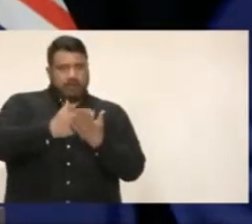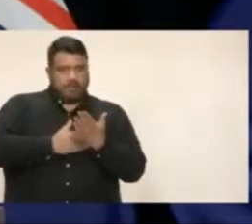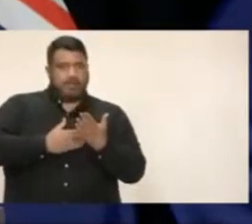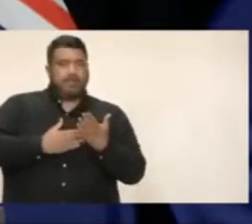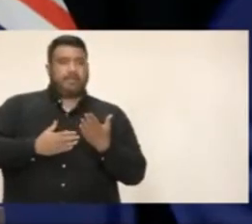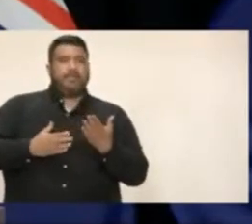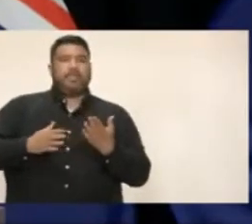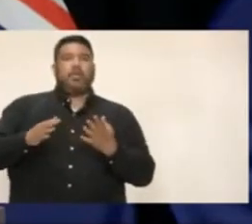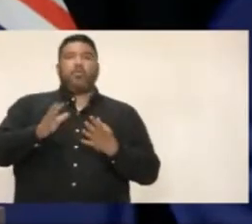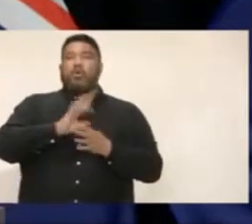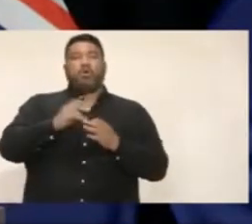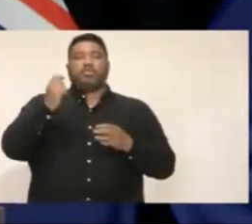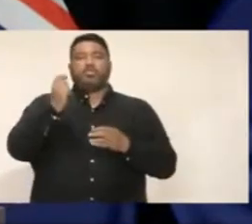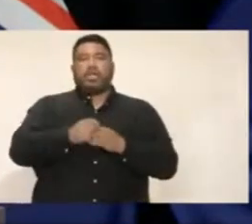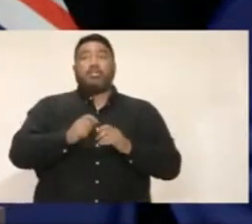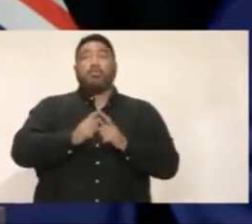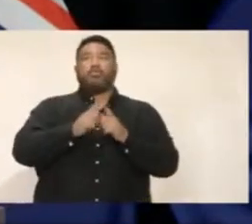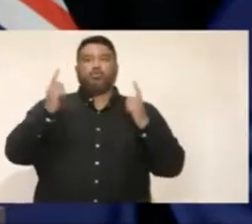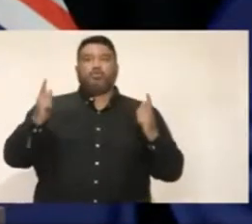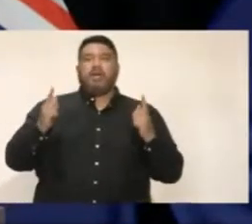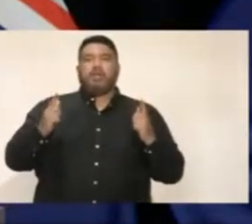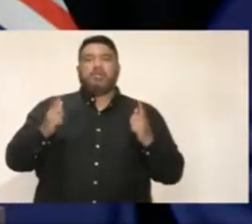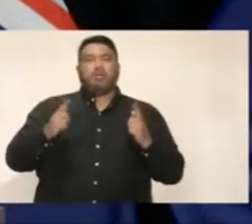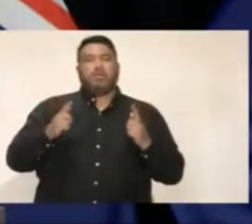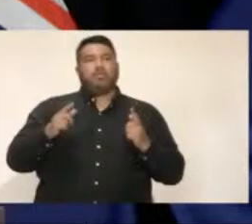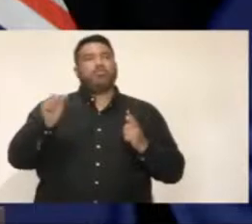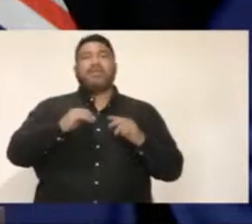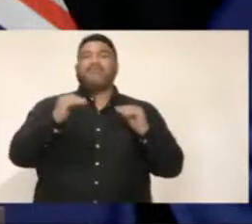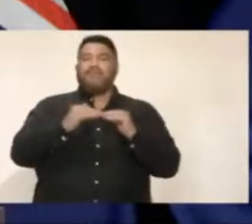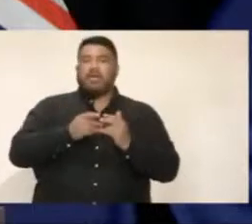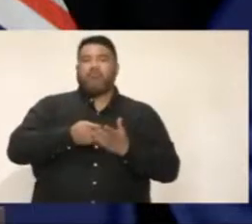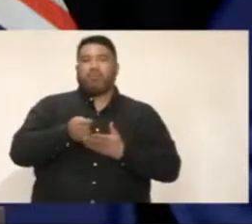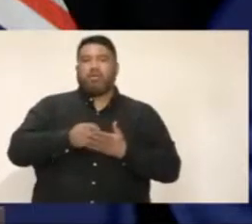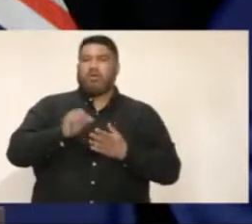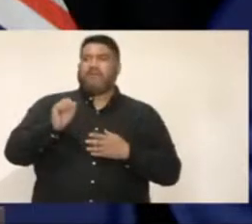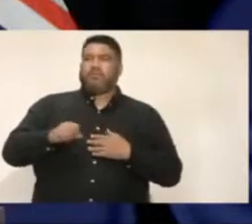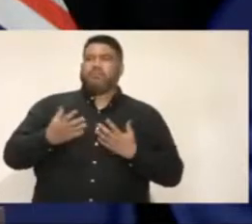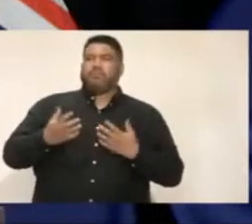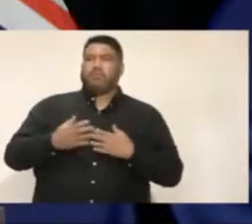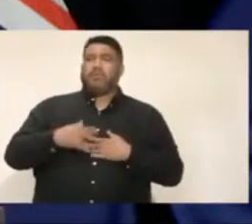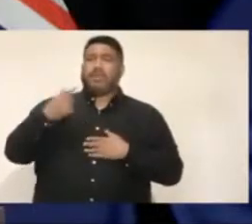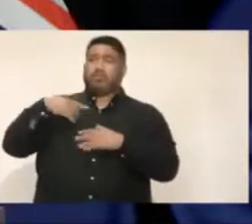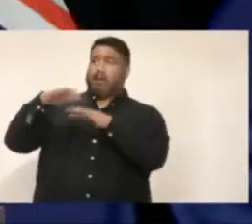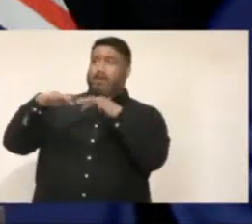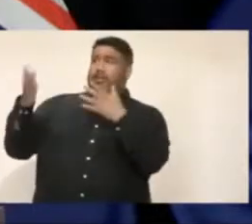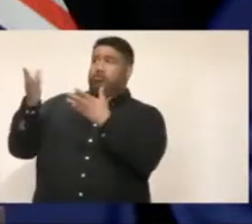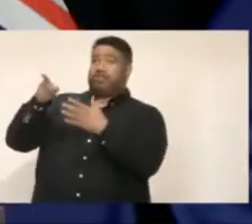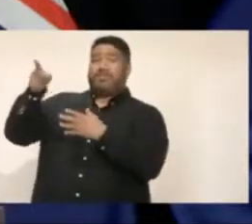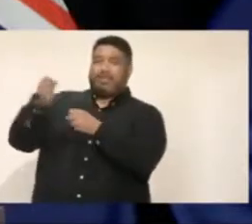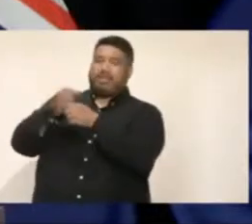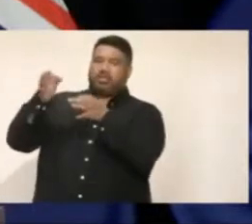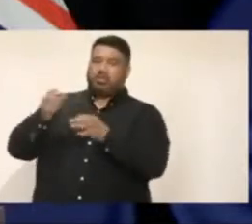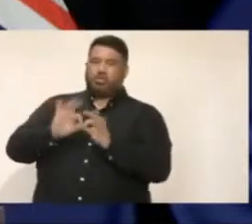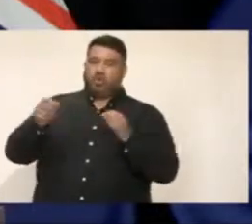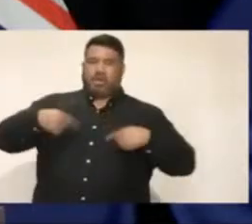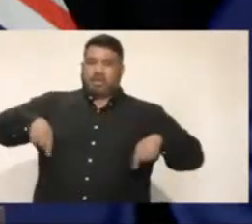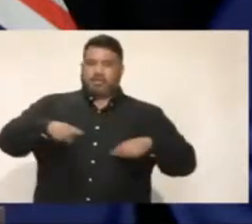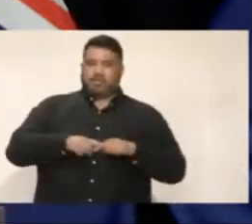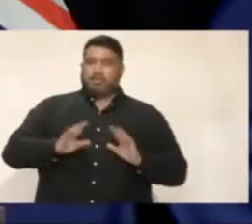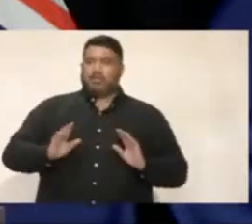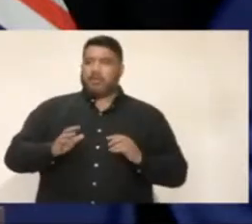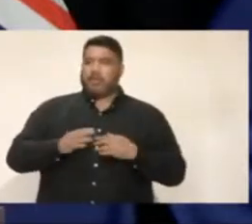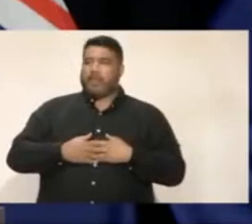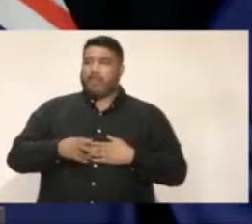been charged anything above what would be considered fair and reasonable rent. That wouldn't be right. That's for parliamentary services to determine, though. Face of it, is it